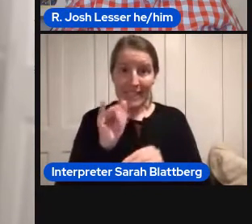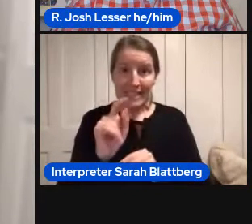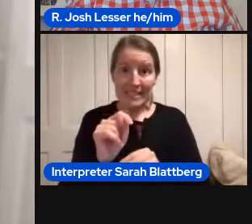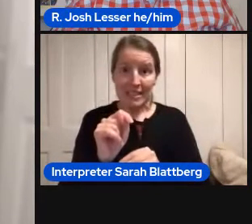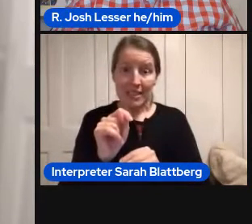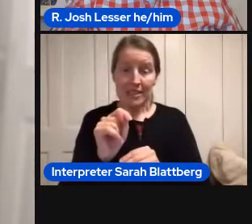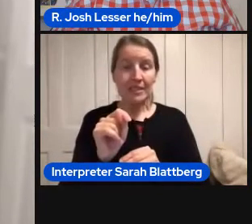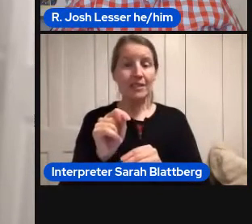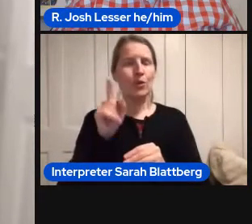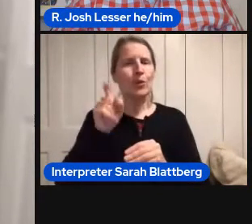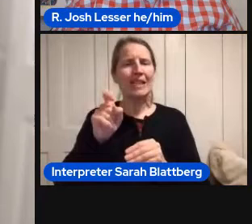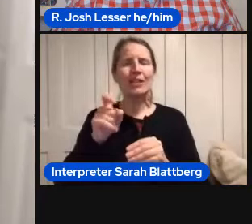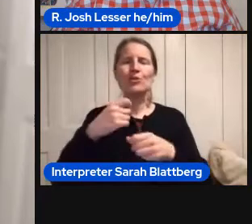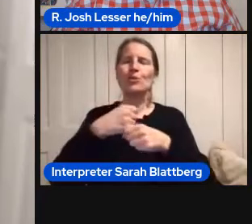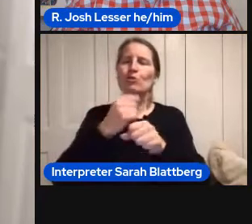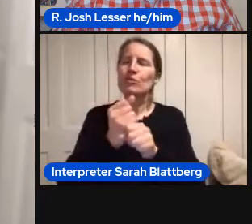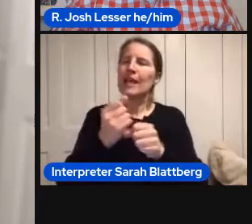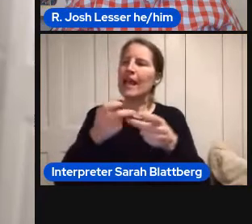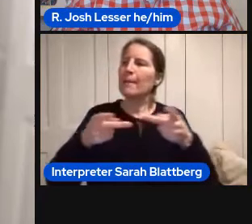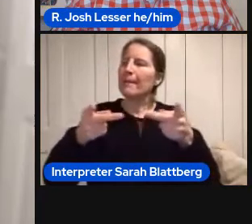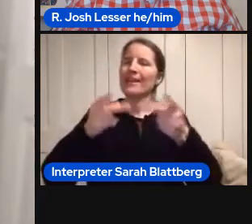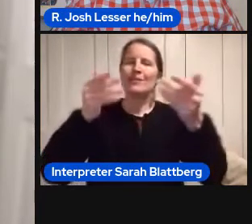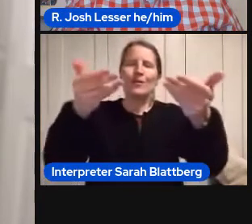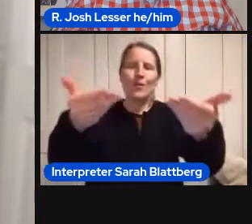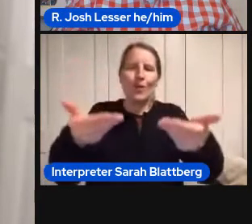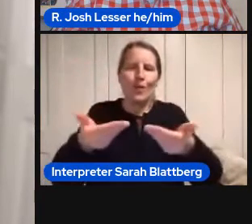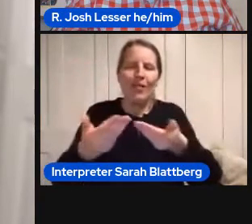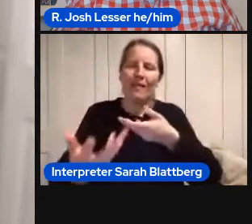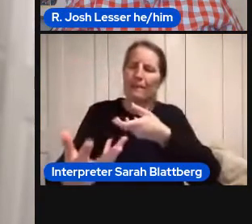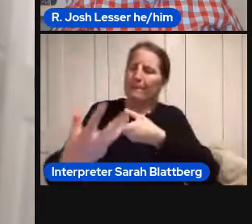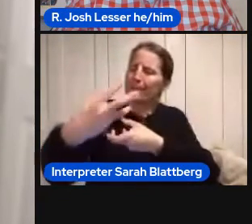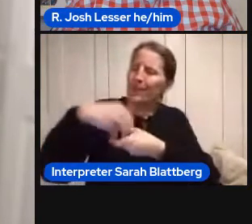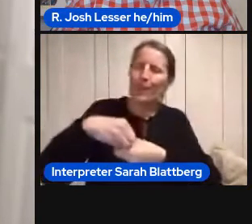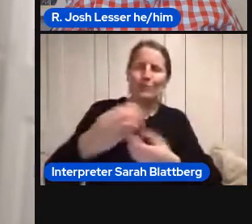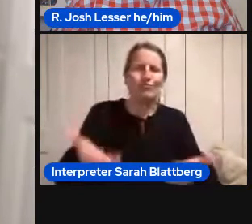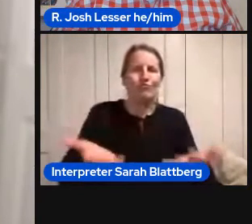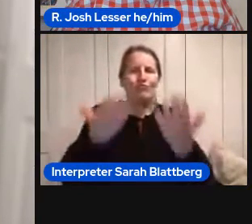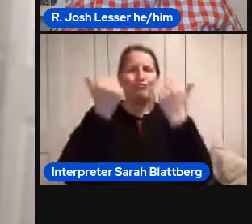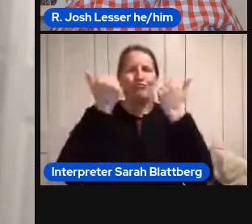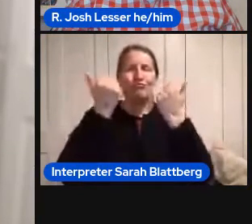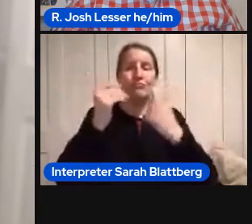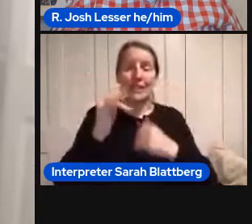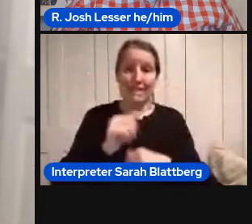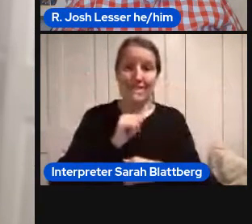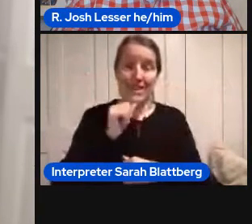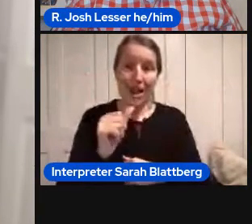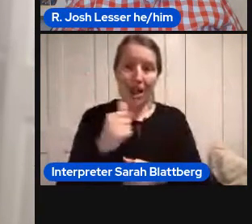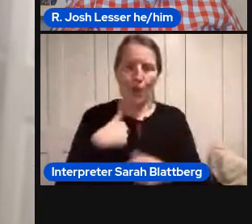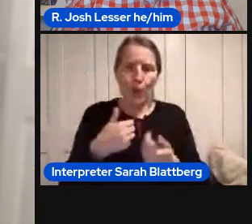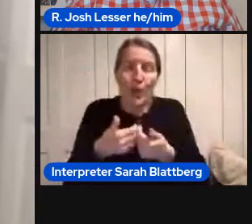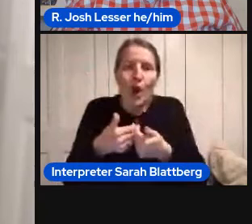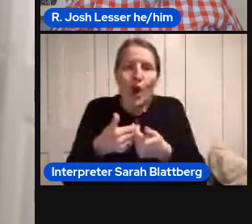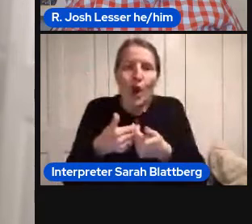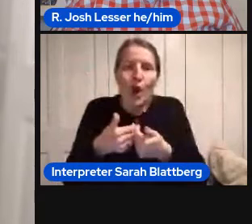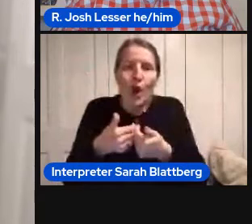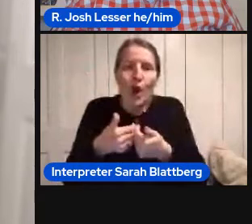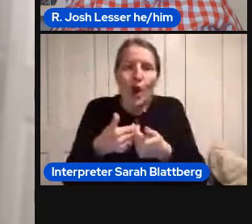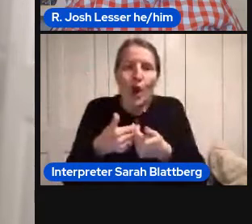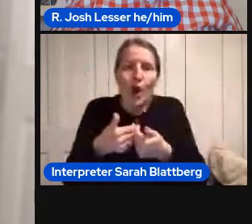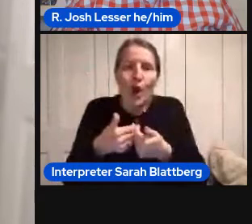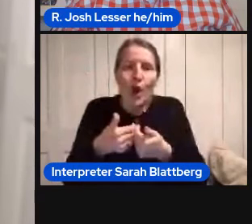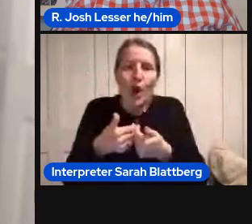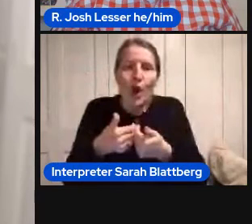of inclusivity and welcoming for Jews, we are going to lose talent, which means we're going to lose